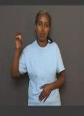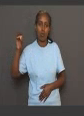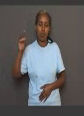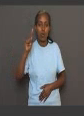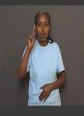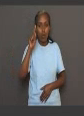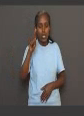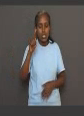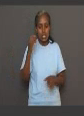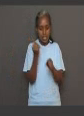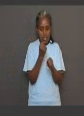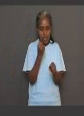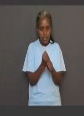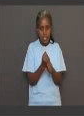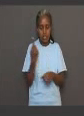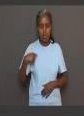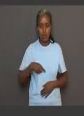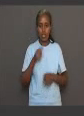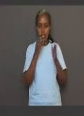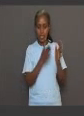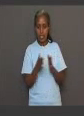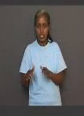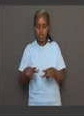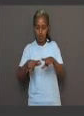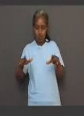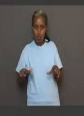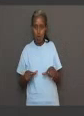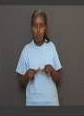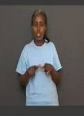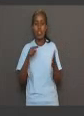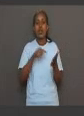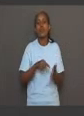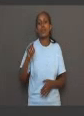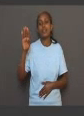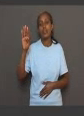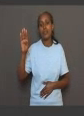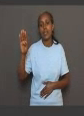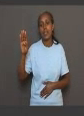Once that is done, we are ready to locate point B.